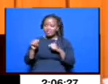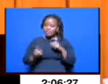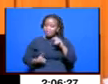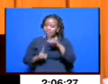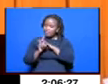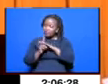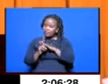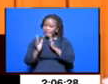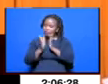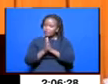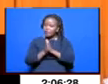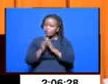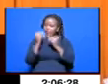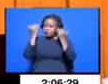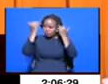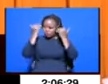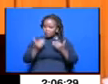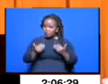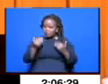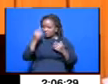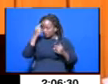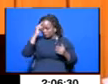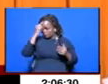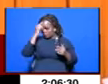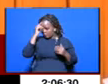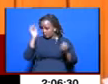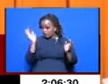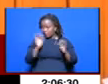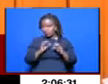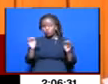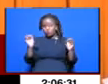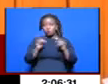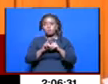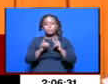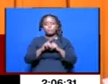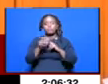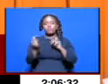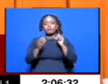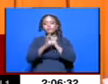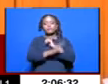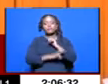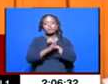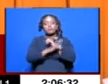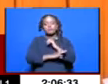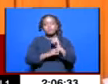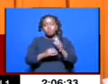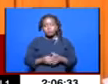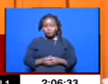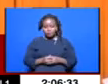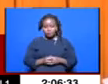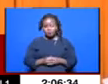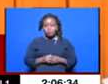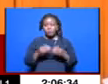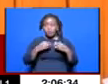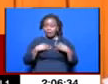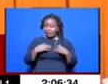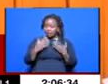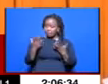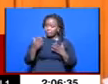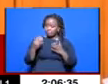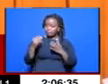the judiciary in India and some of the other countries. It has been submitted that the doctrine